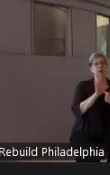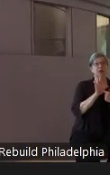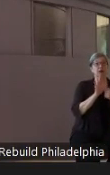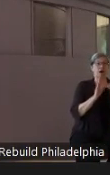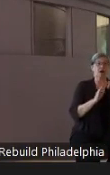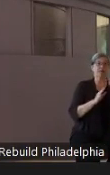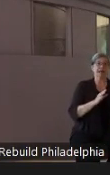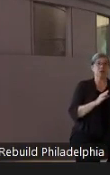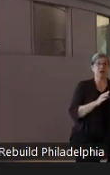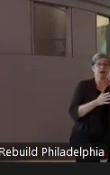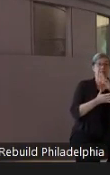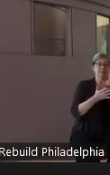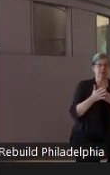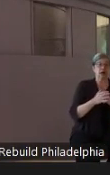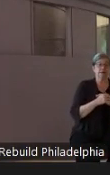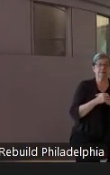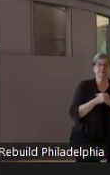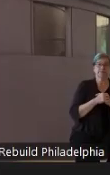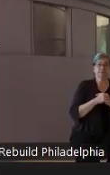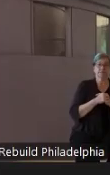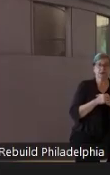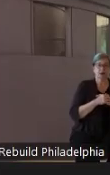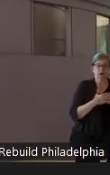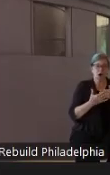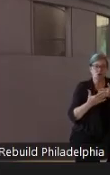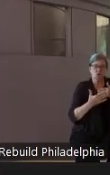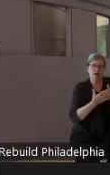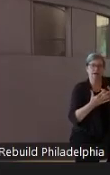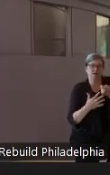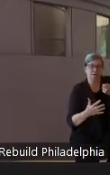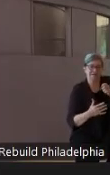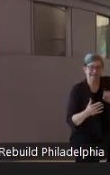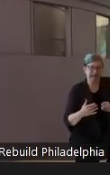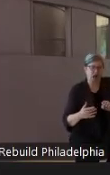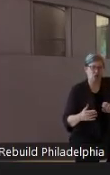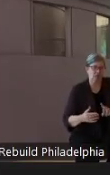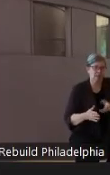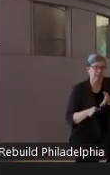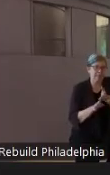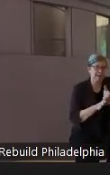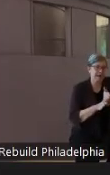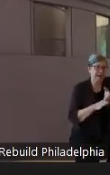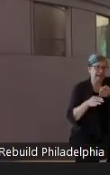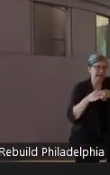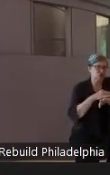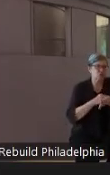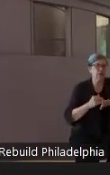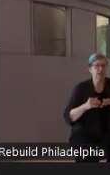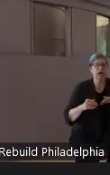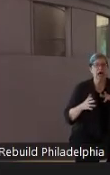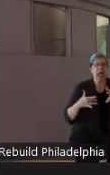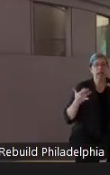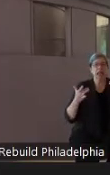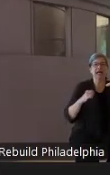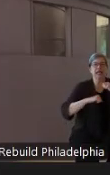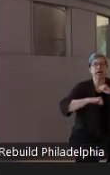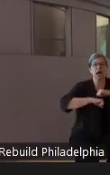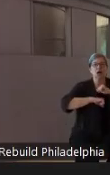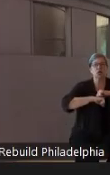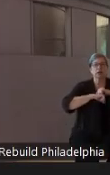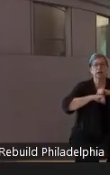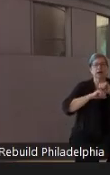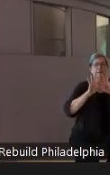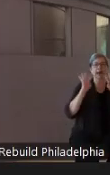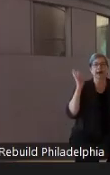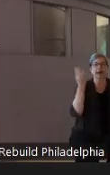exterior design as you approach the building from the south at the main entry. So the late concrete band at the top or